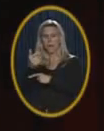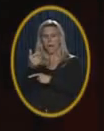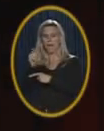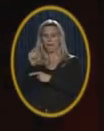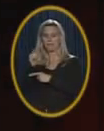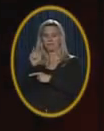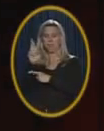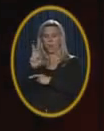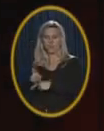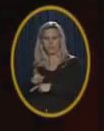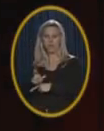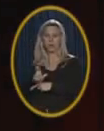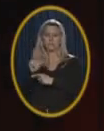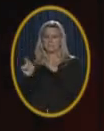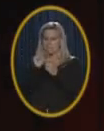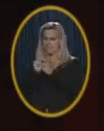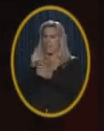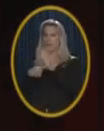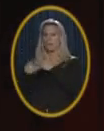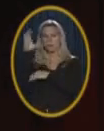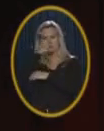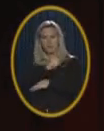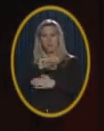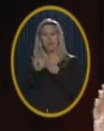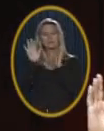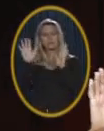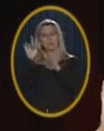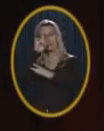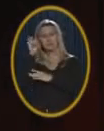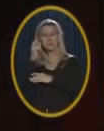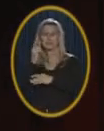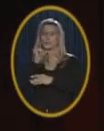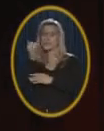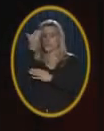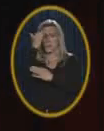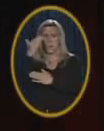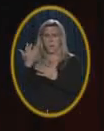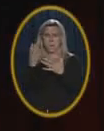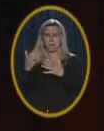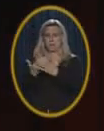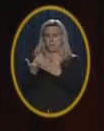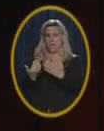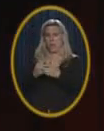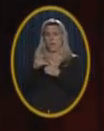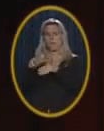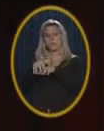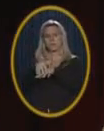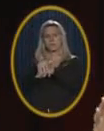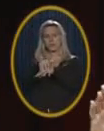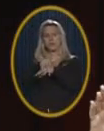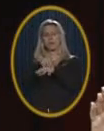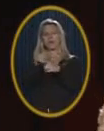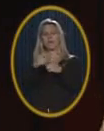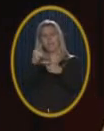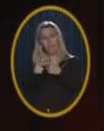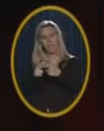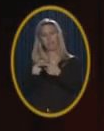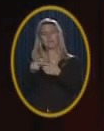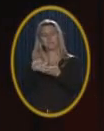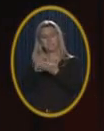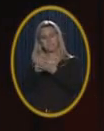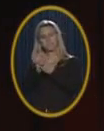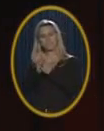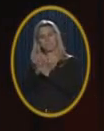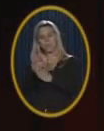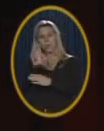angle attack, which was amazing considering how little we knew. And then when we got down a little slower, it oscillated at 1.6 Mach number, where the